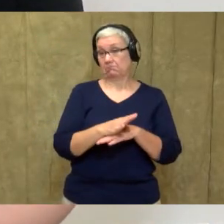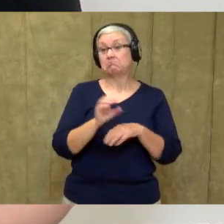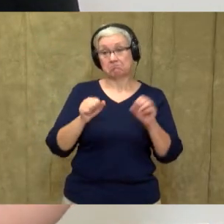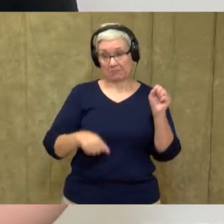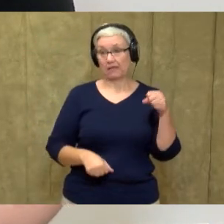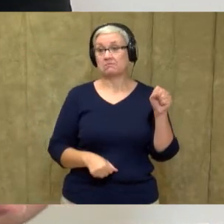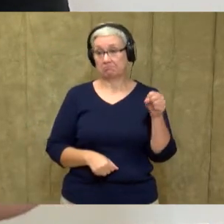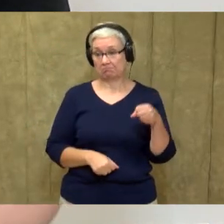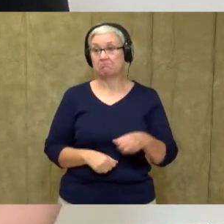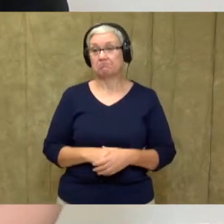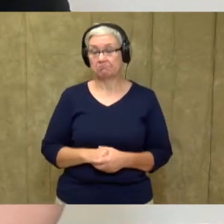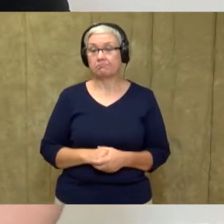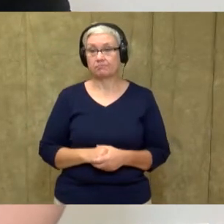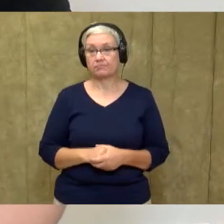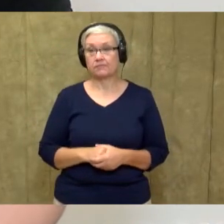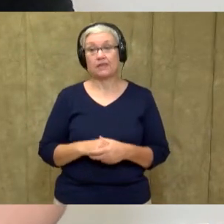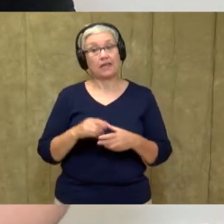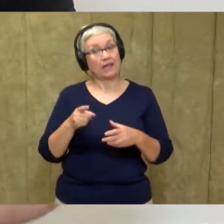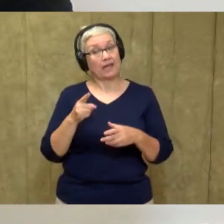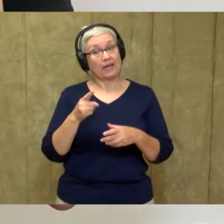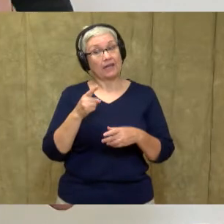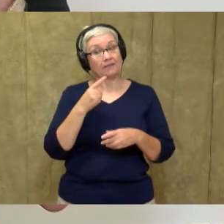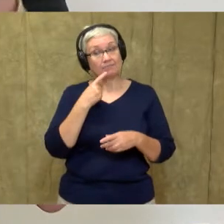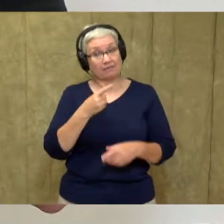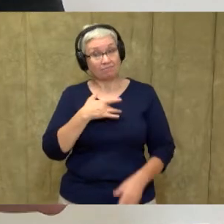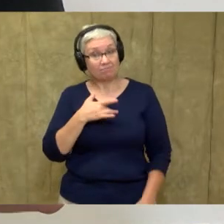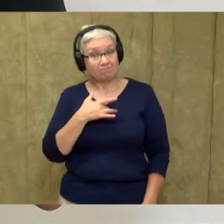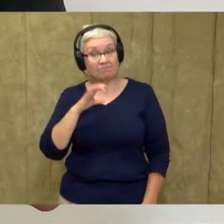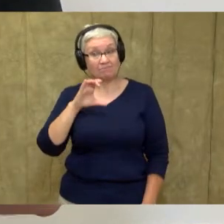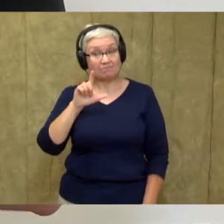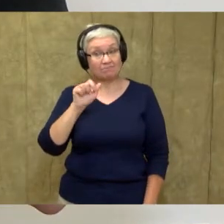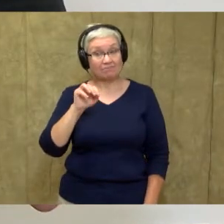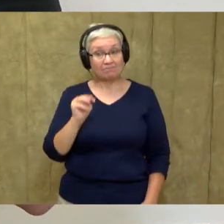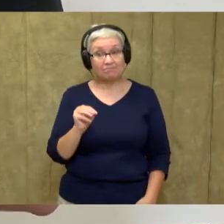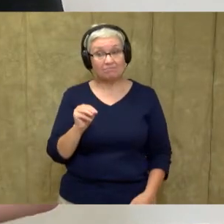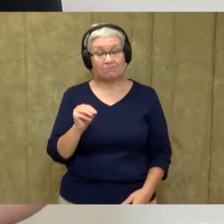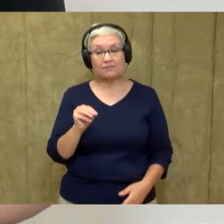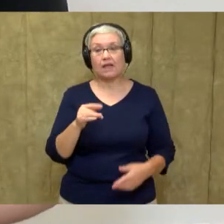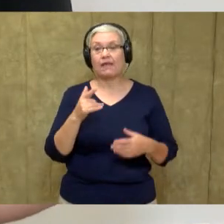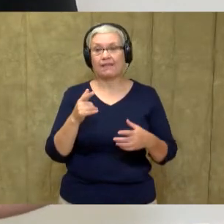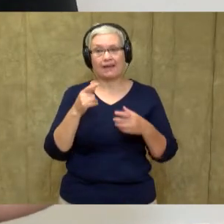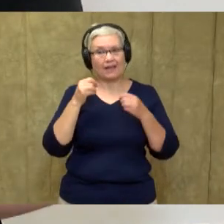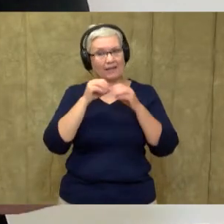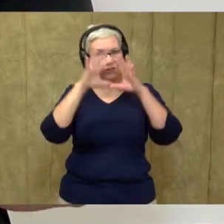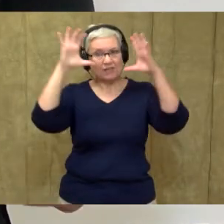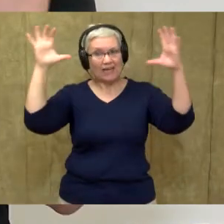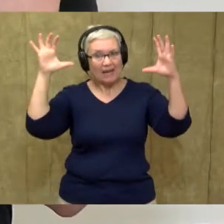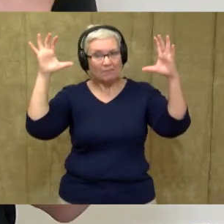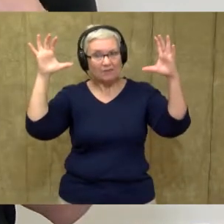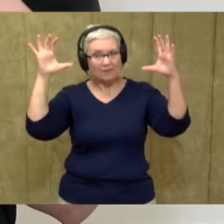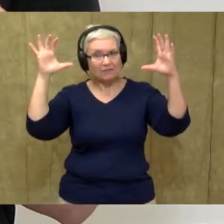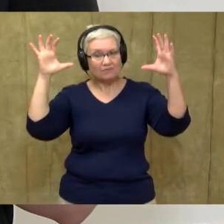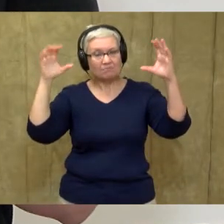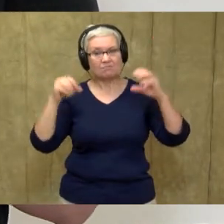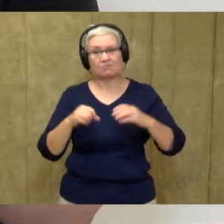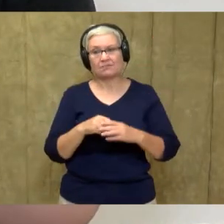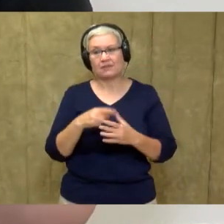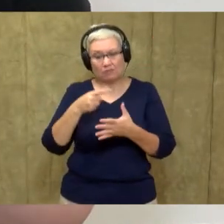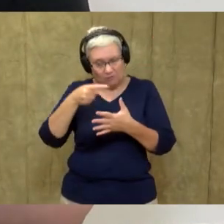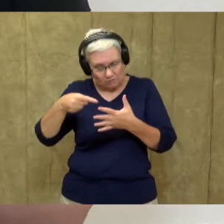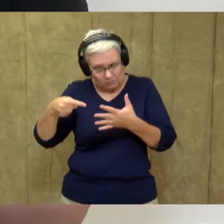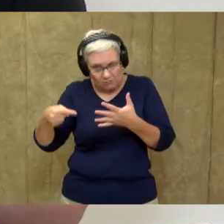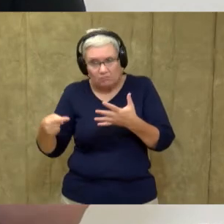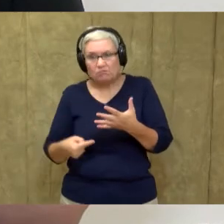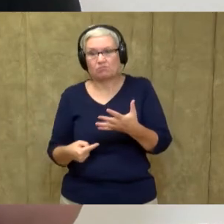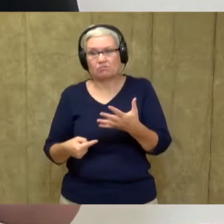Yes. He states that claim. He gives us some very vivid images and some